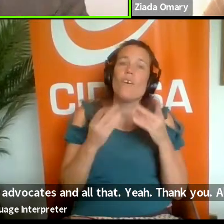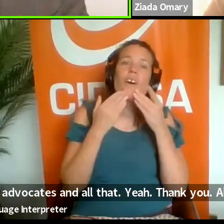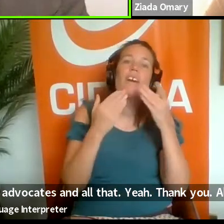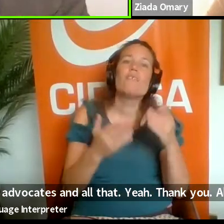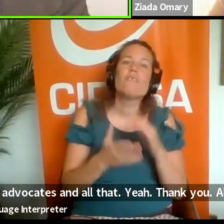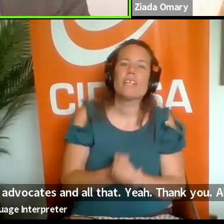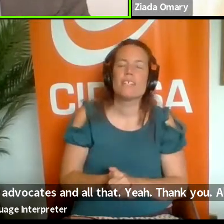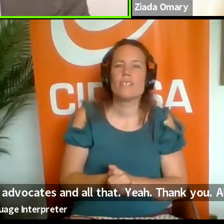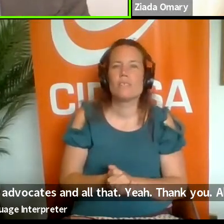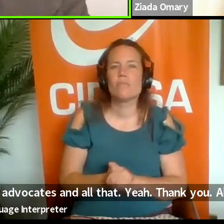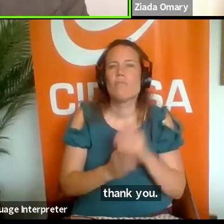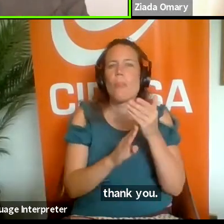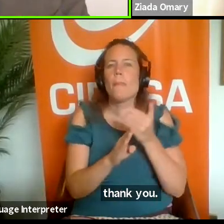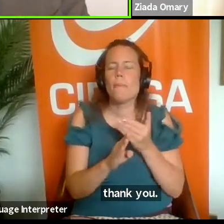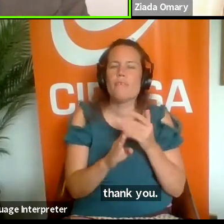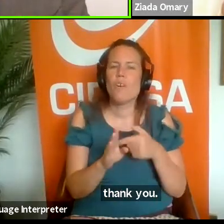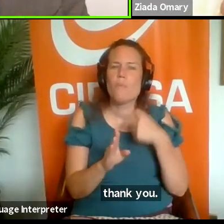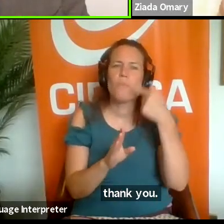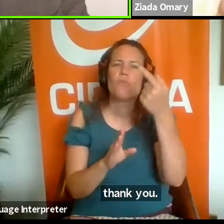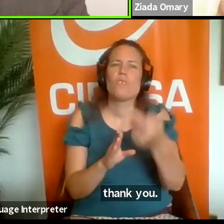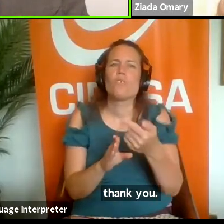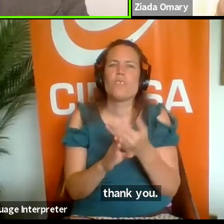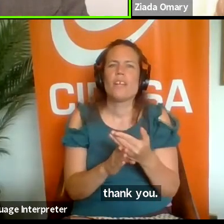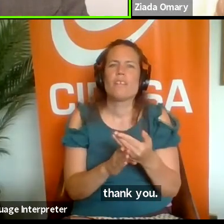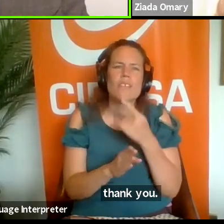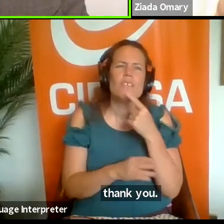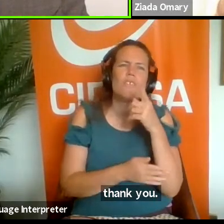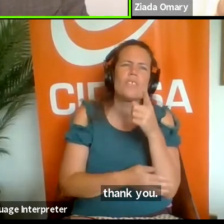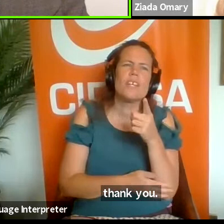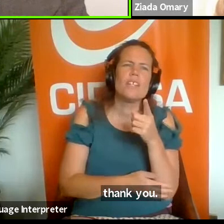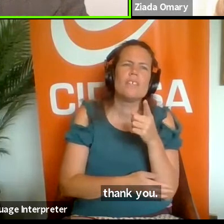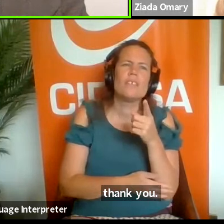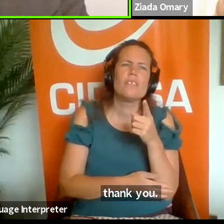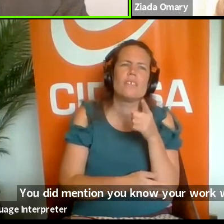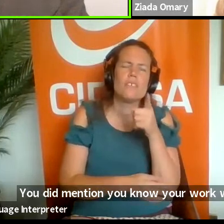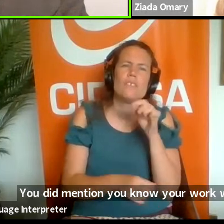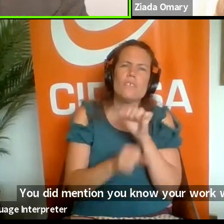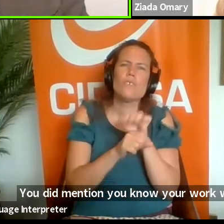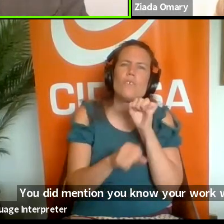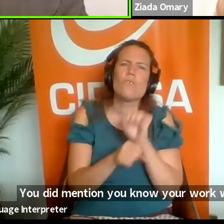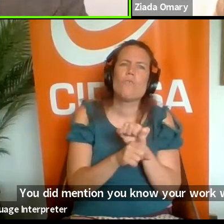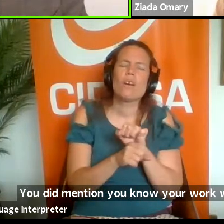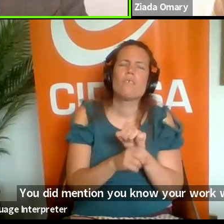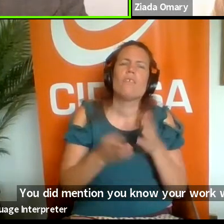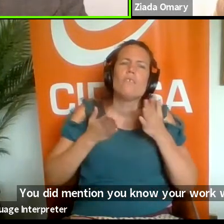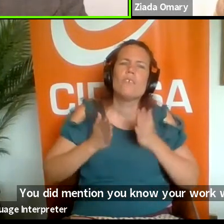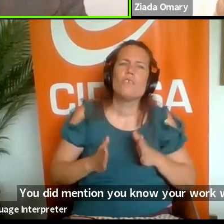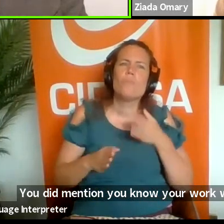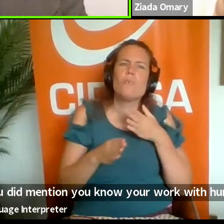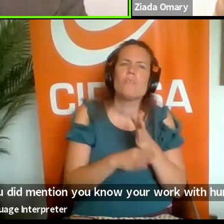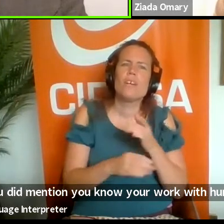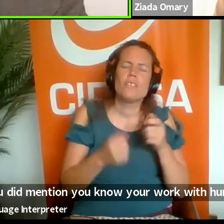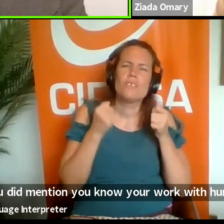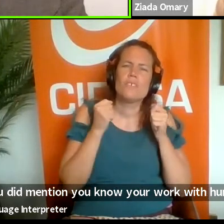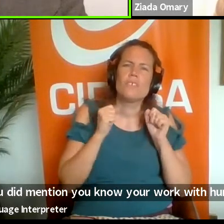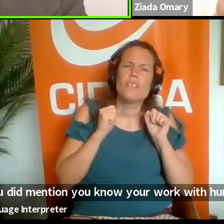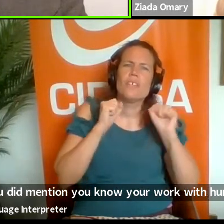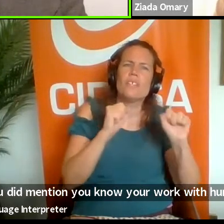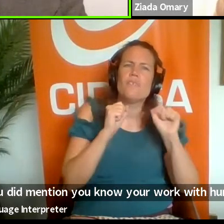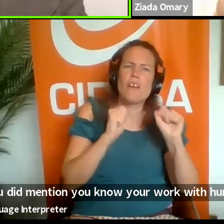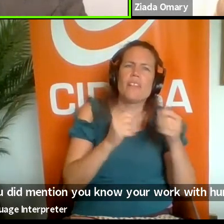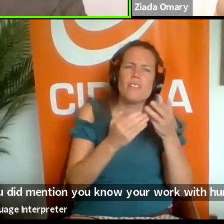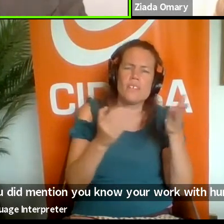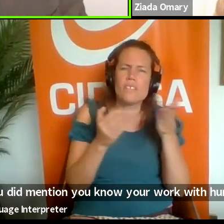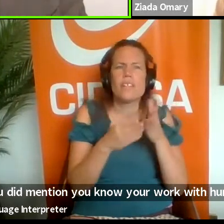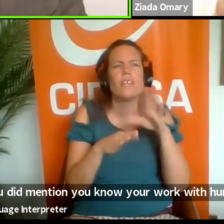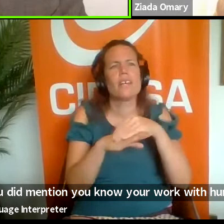before I move on to somebody else, you did mention, your work with human rights defenders and the experiences that they go